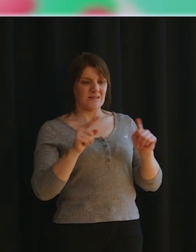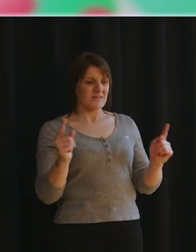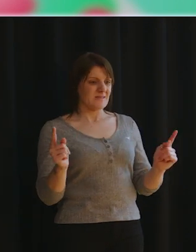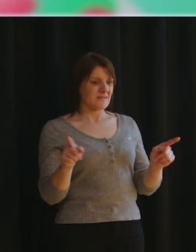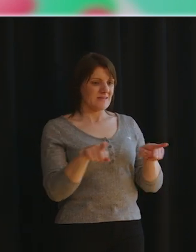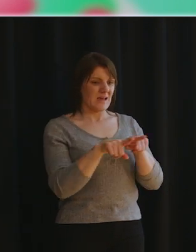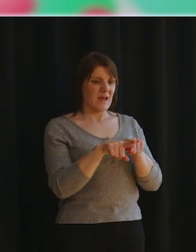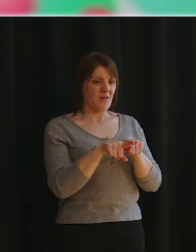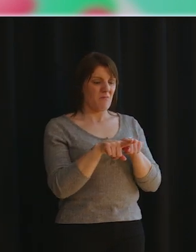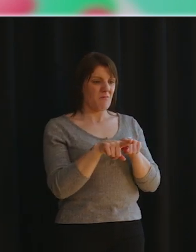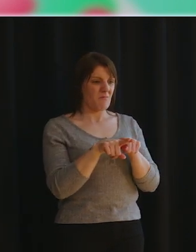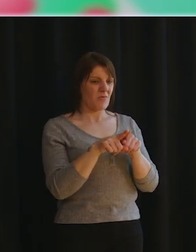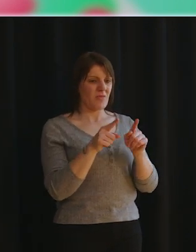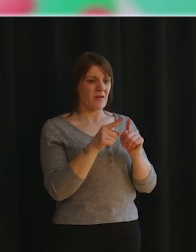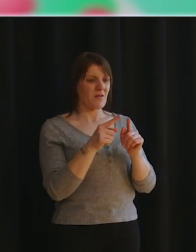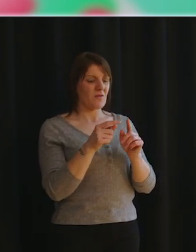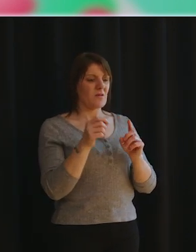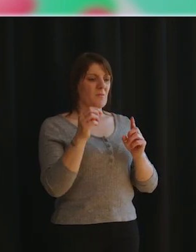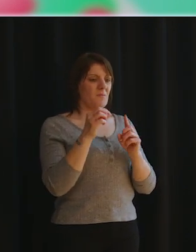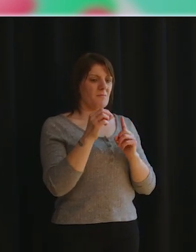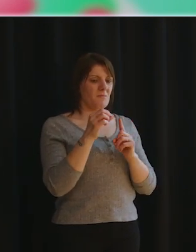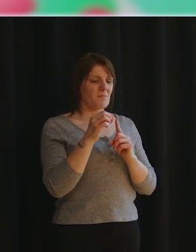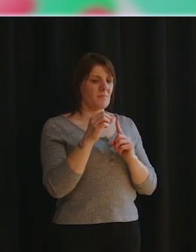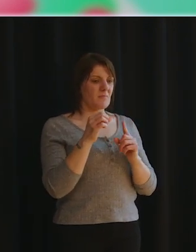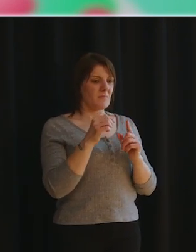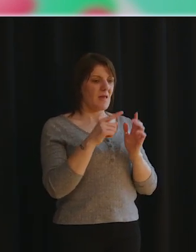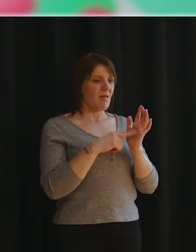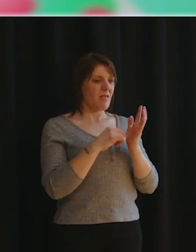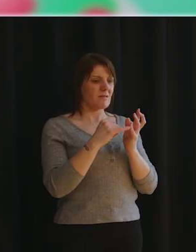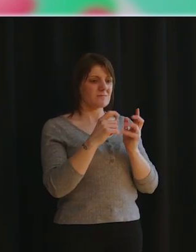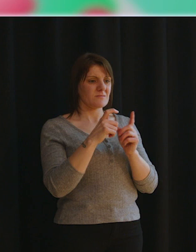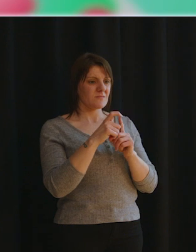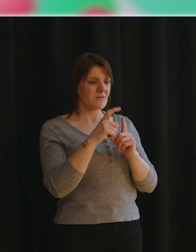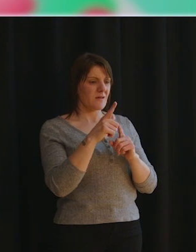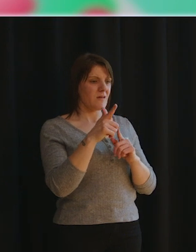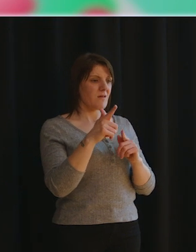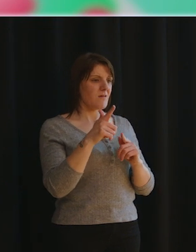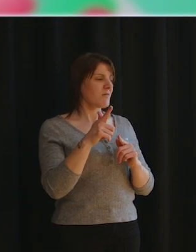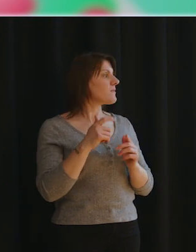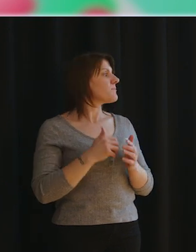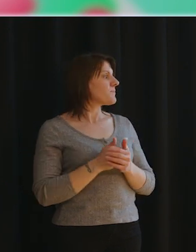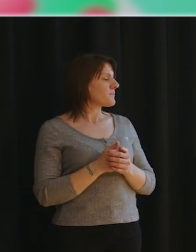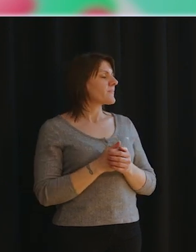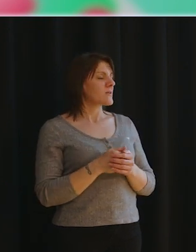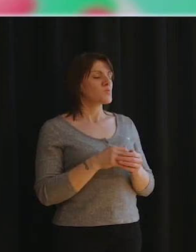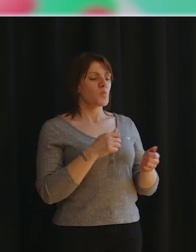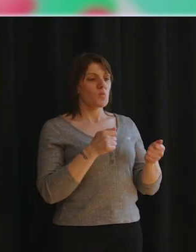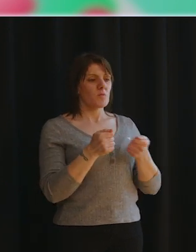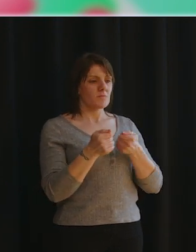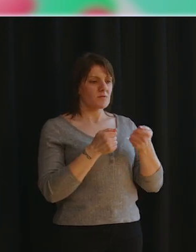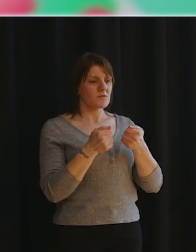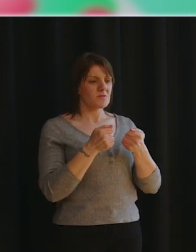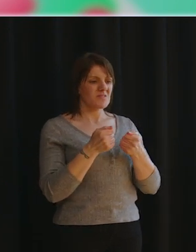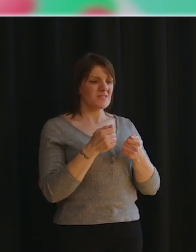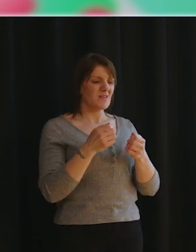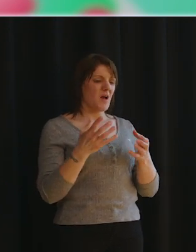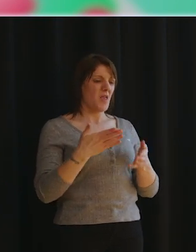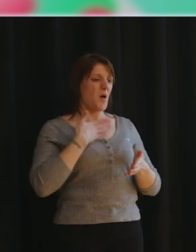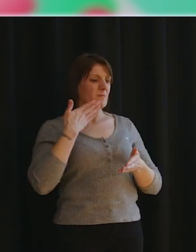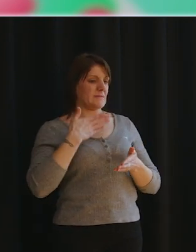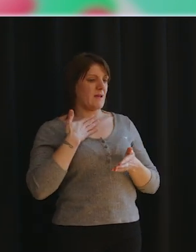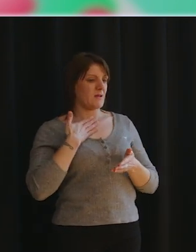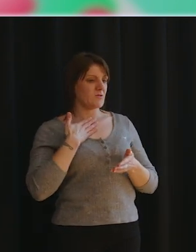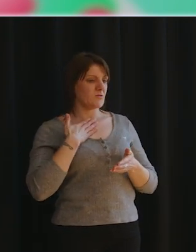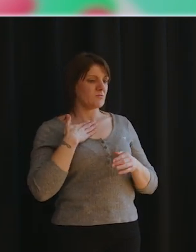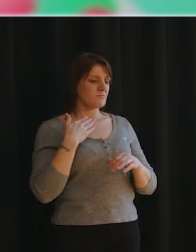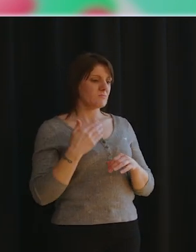ASD umbrella and some attachment ideals that come through with the anxiety management, some attachment trauma that may be there.